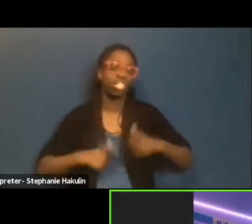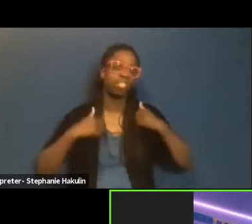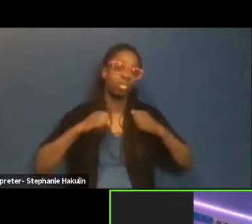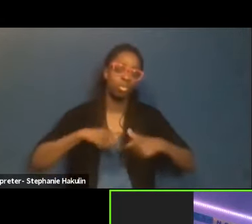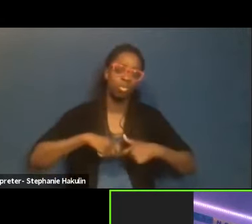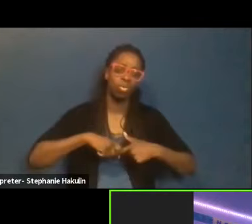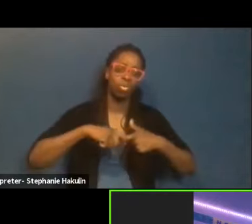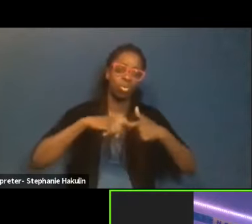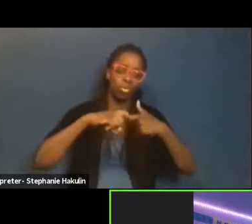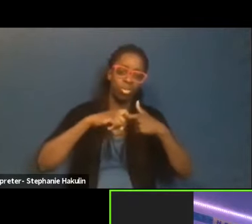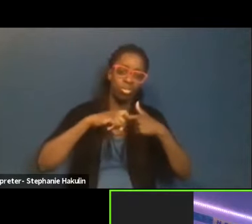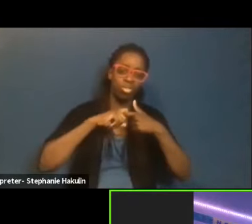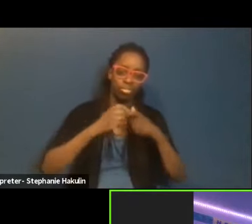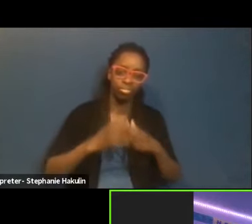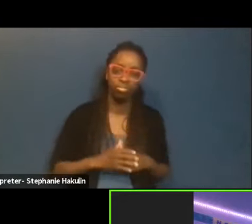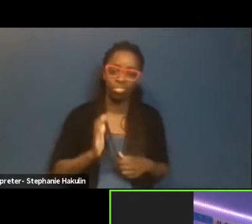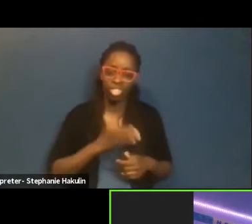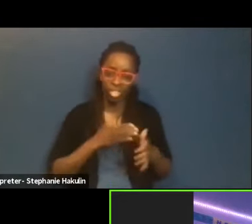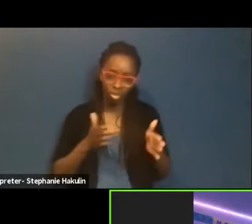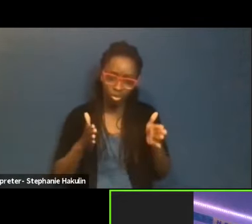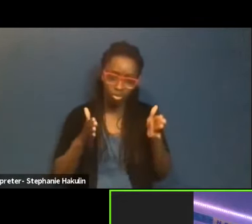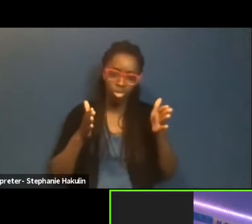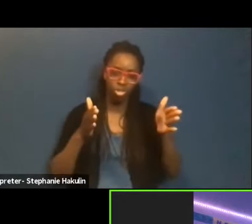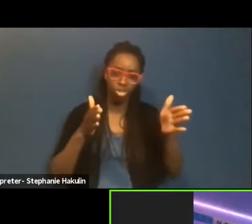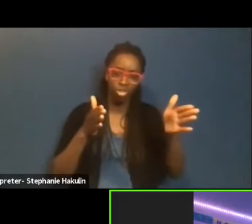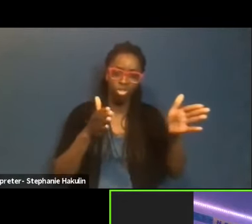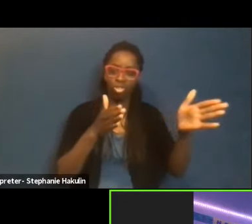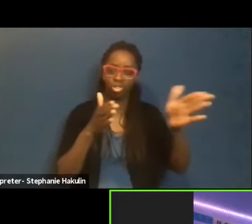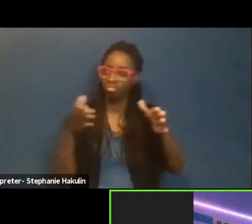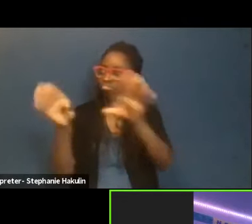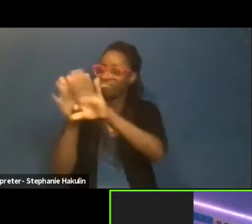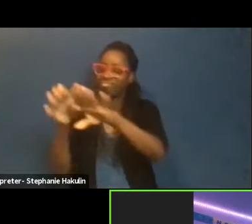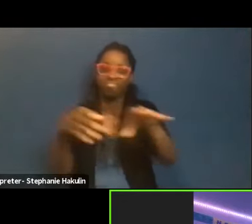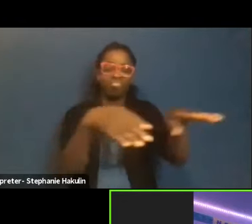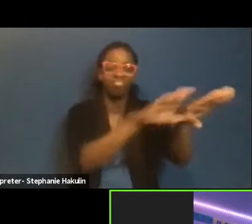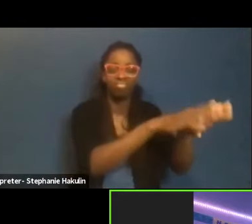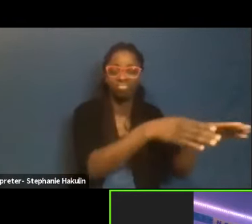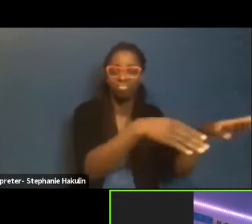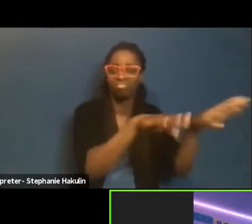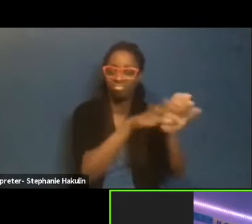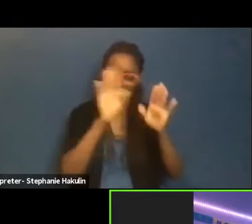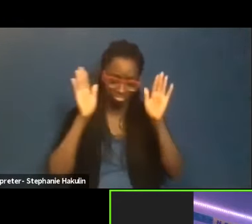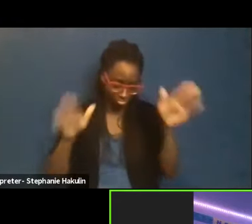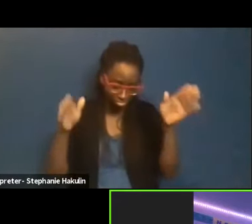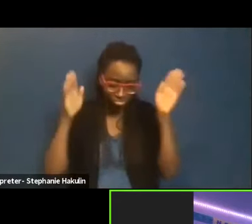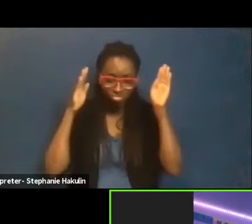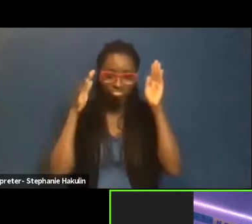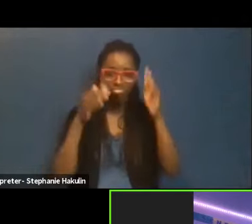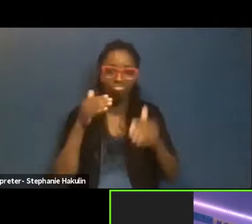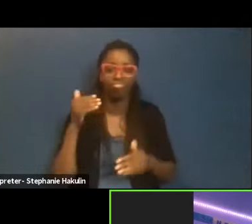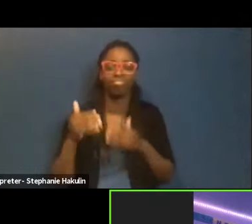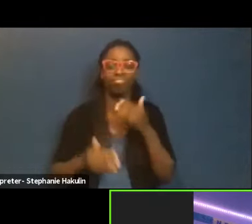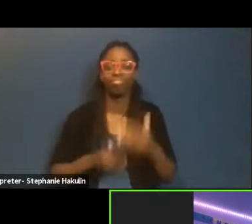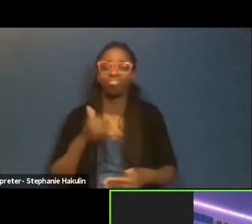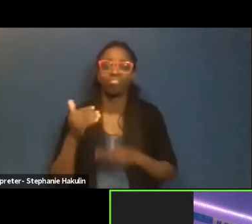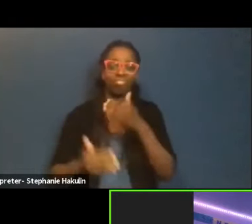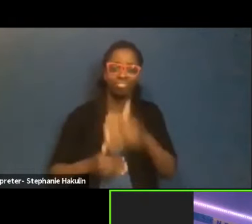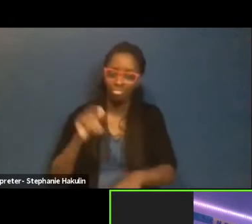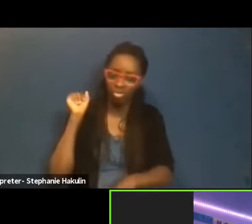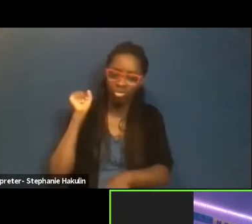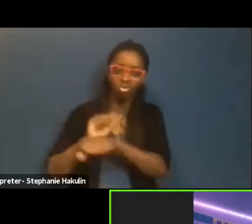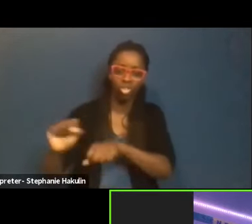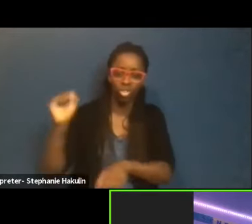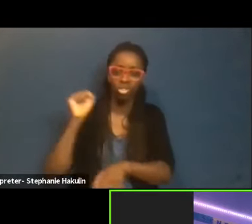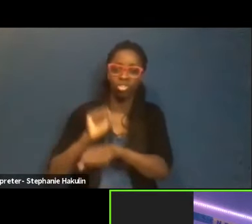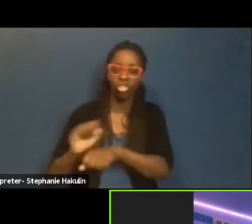to stay. Shut the blinds, read my mind. I got my mind away. Never mind, I'm on my grind. I cannot fight this pain. In blackest day